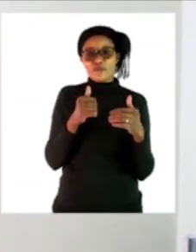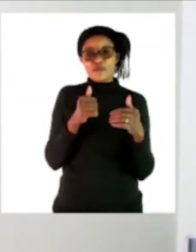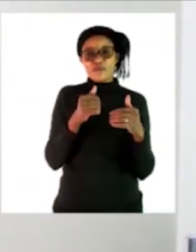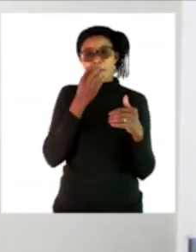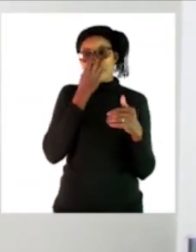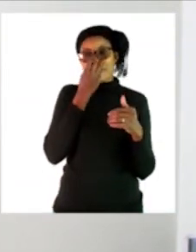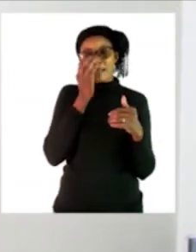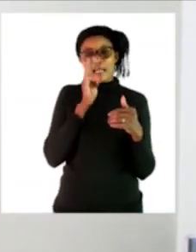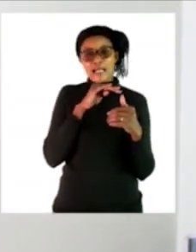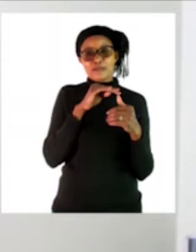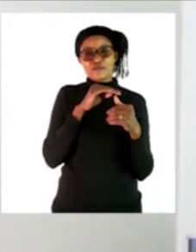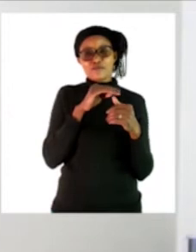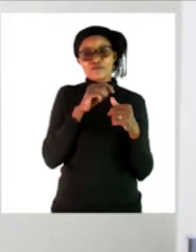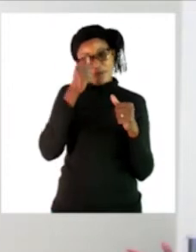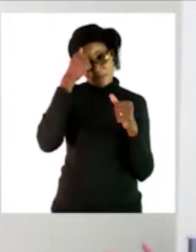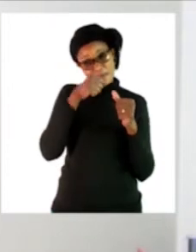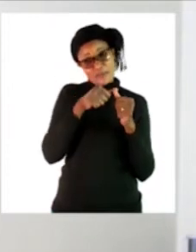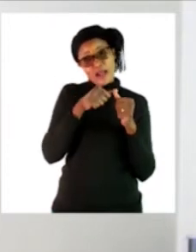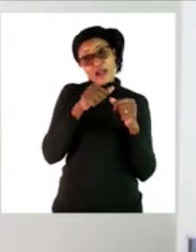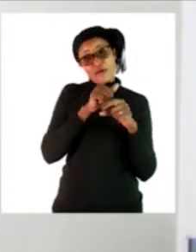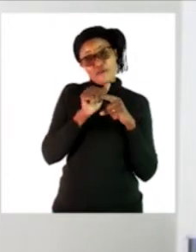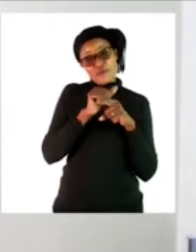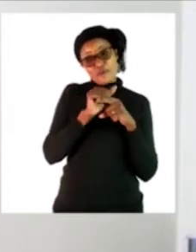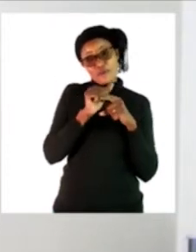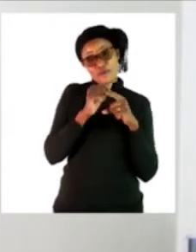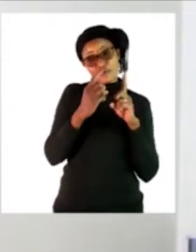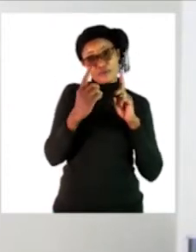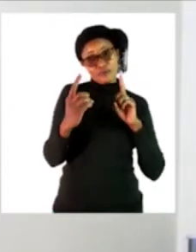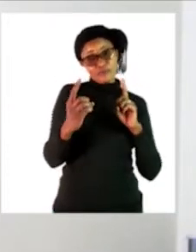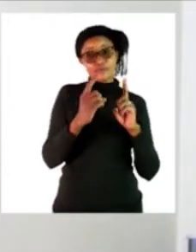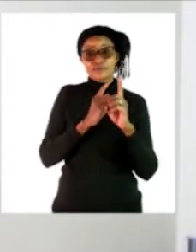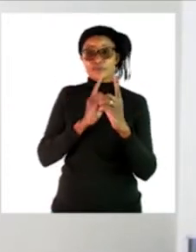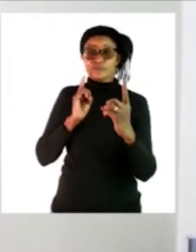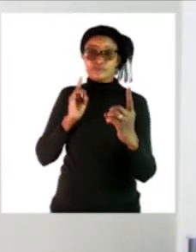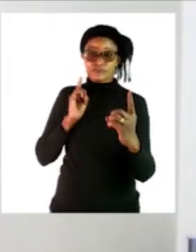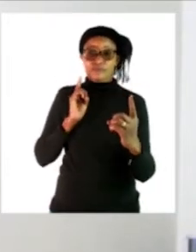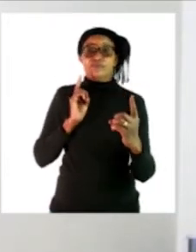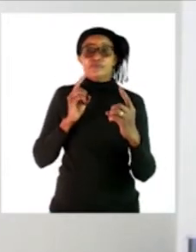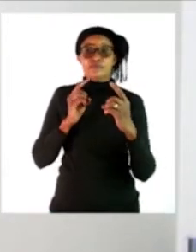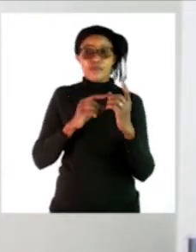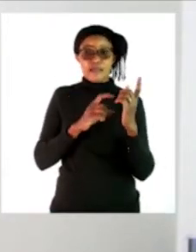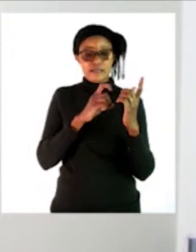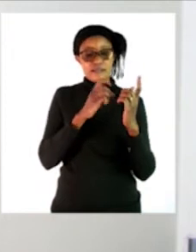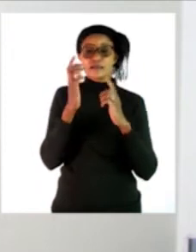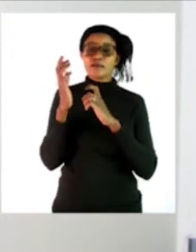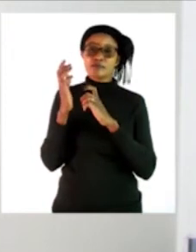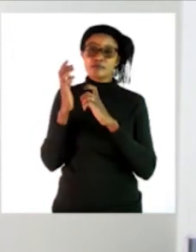we have to practice our social distancing and